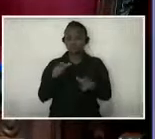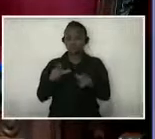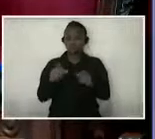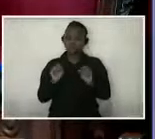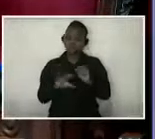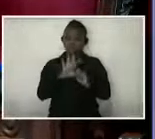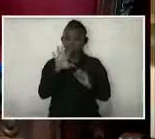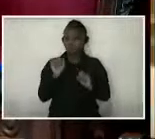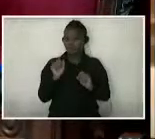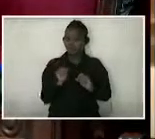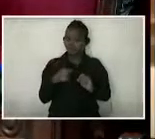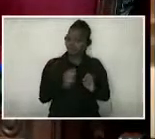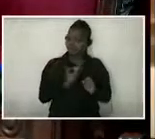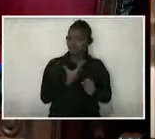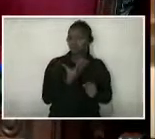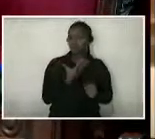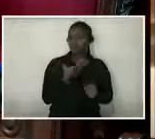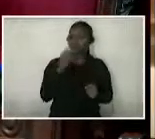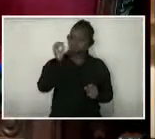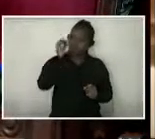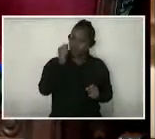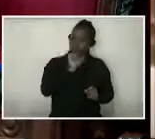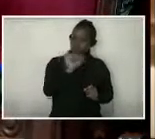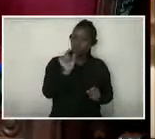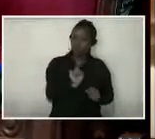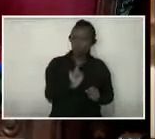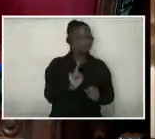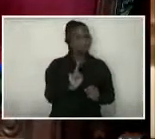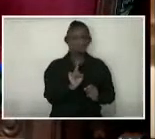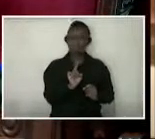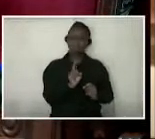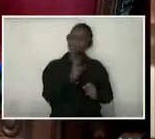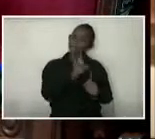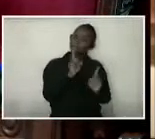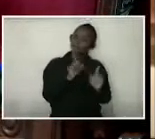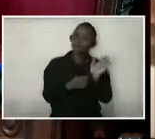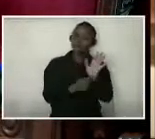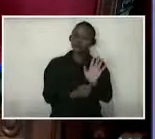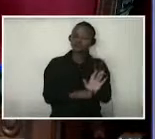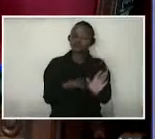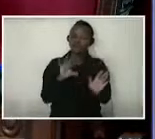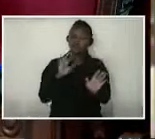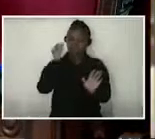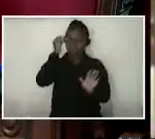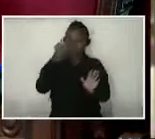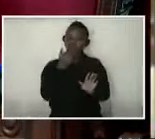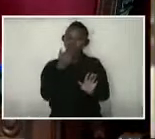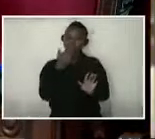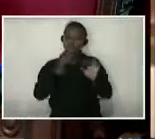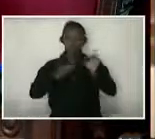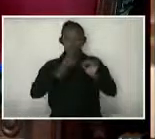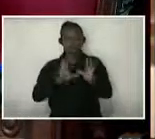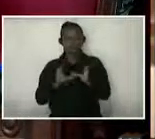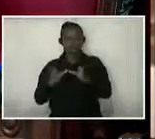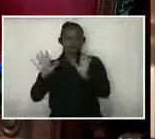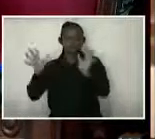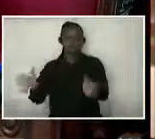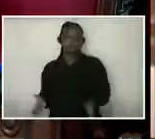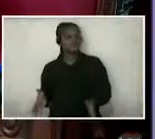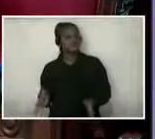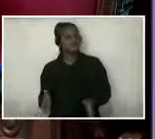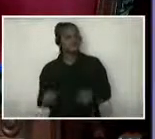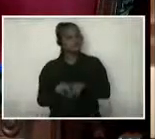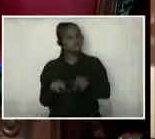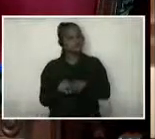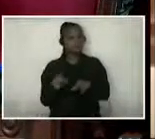They express the will of political parties. A party that has won a significant, albeit not majority of the vote,